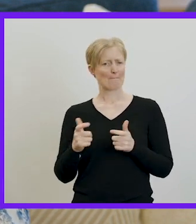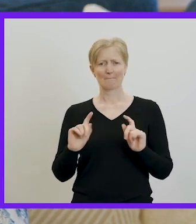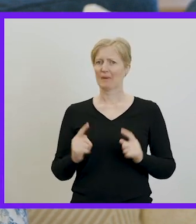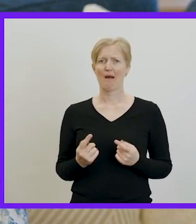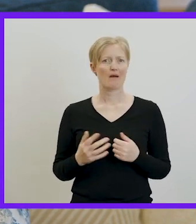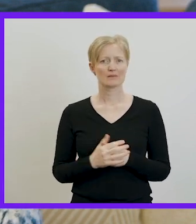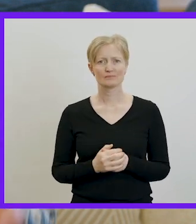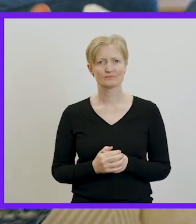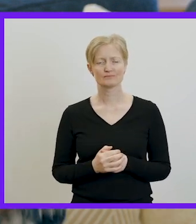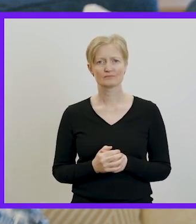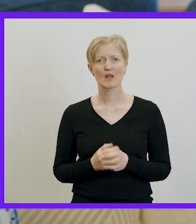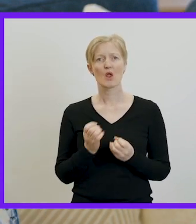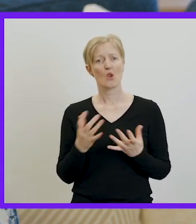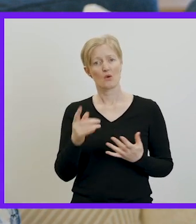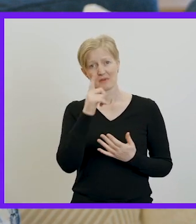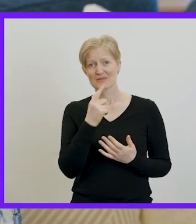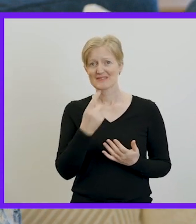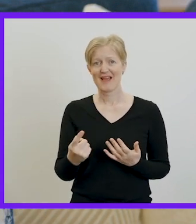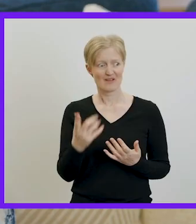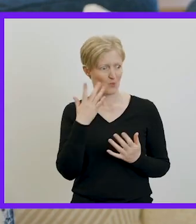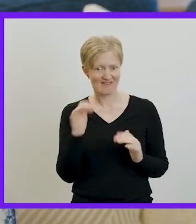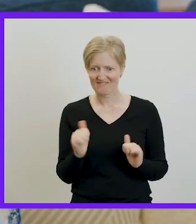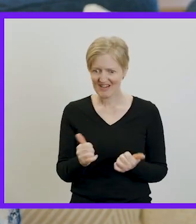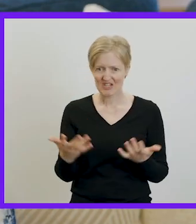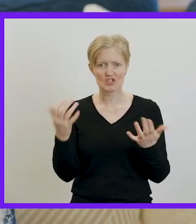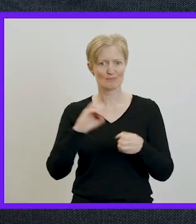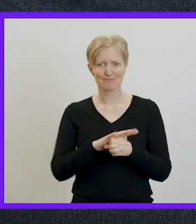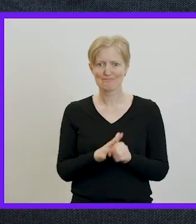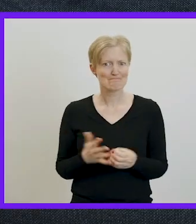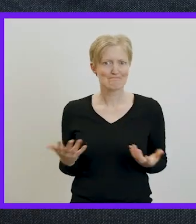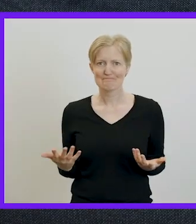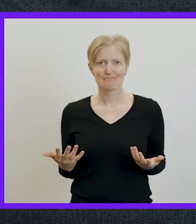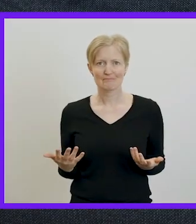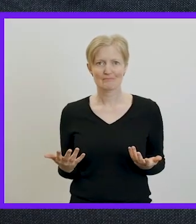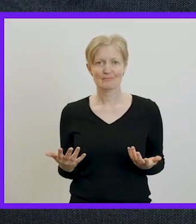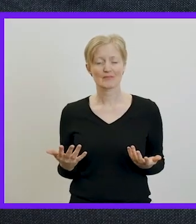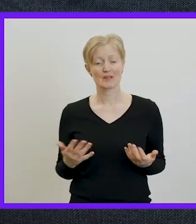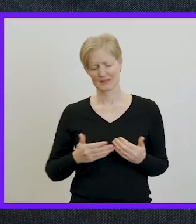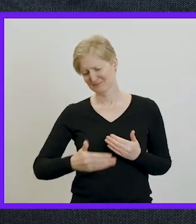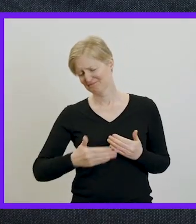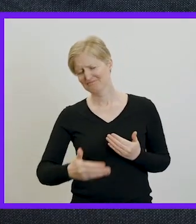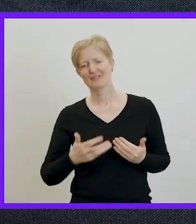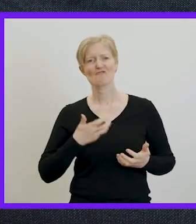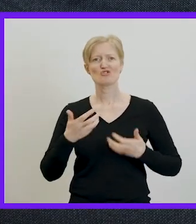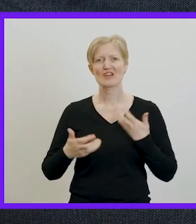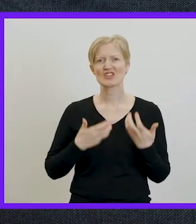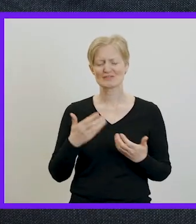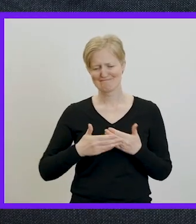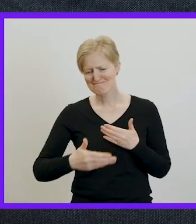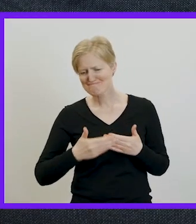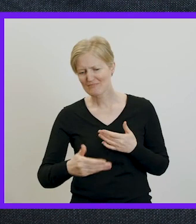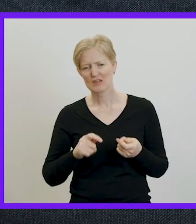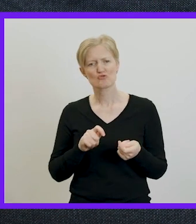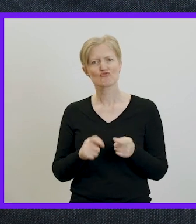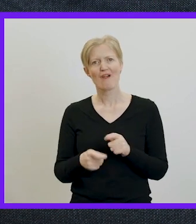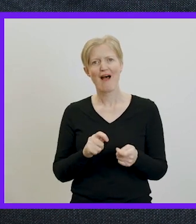not coping. A lot of people saying, when will this end? You know, these frustrating times, these times of